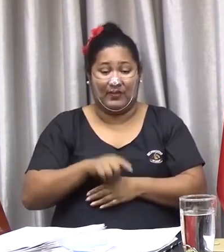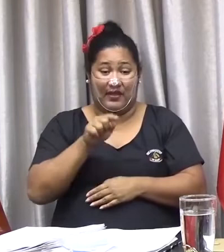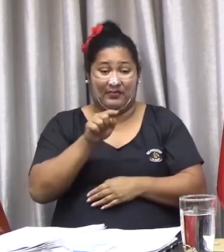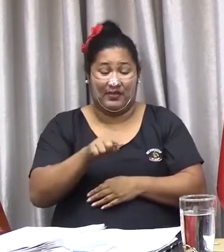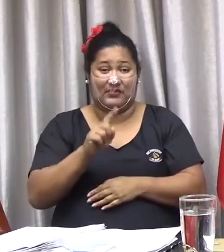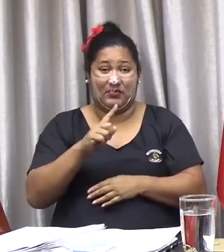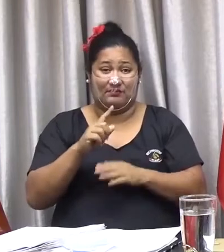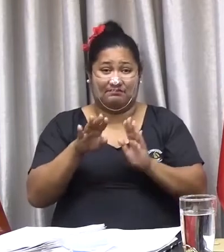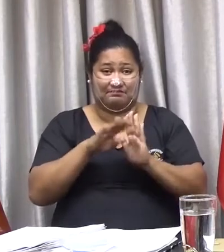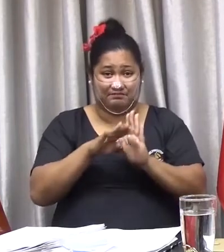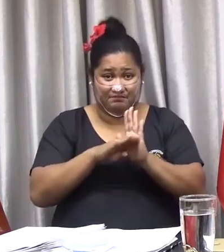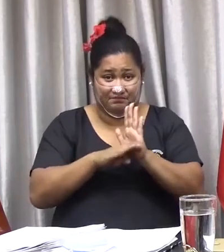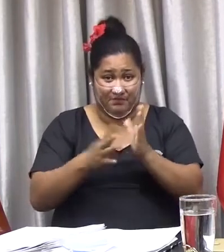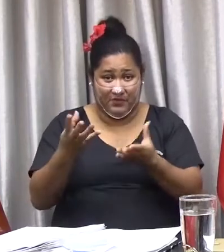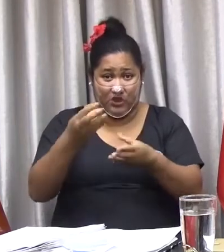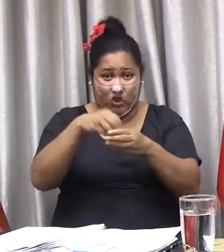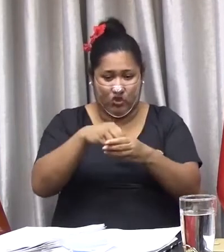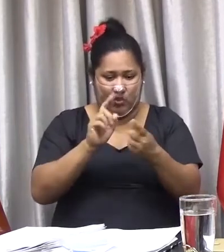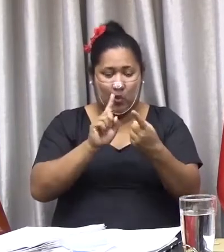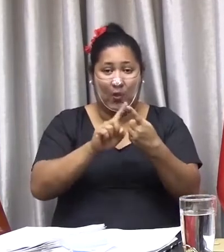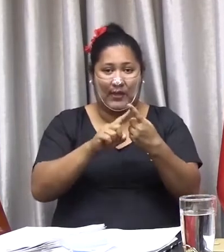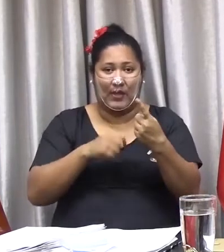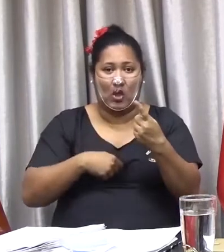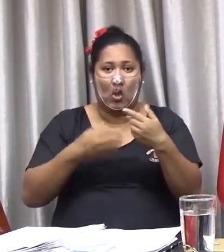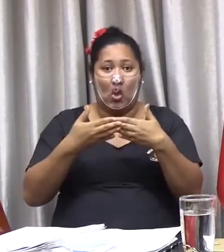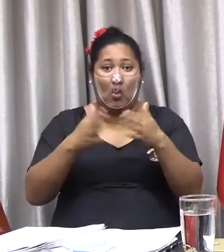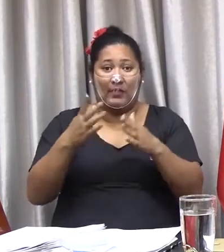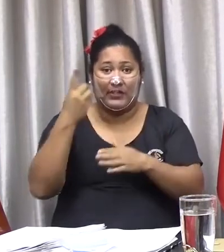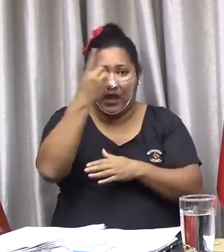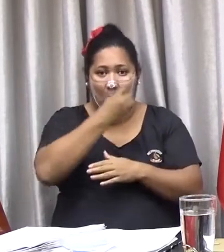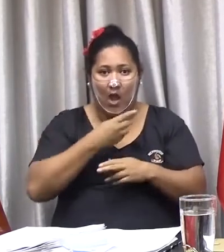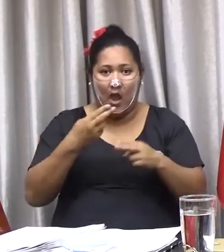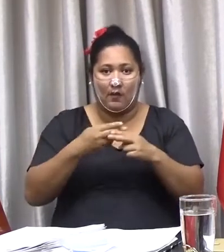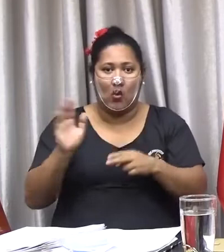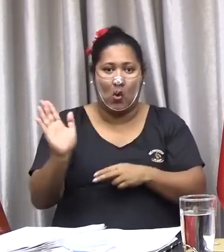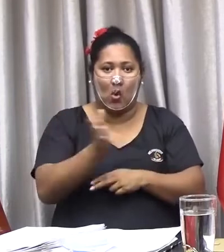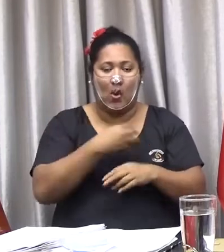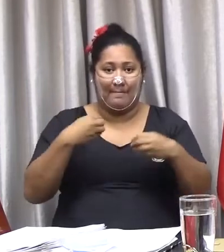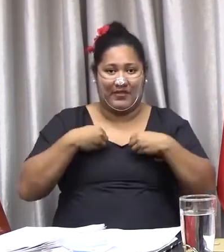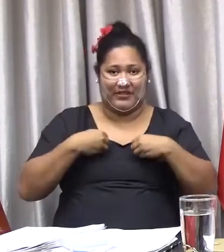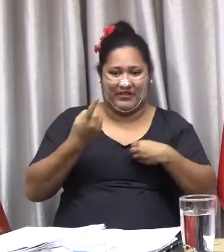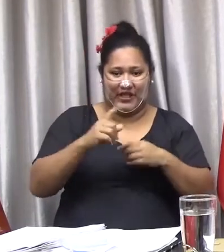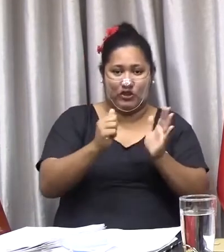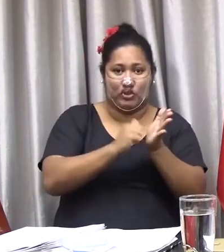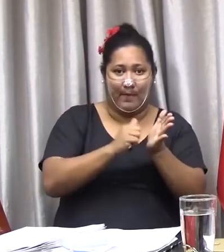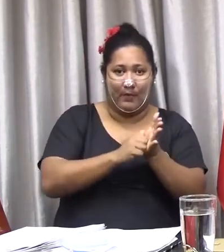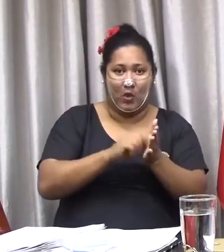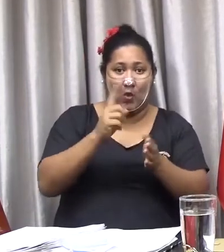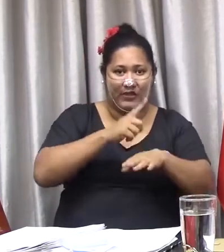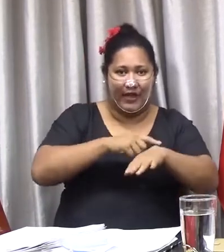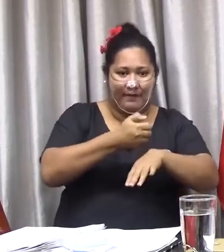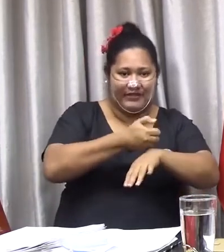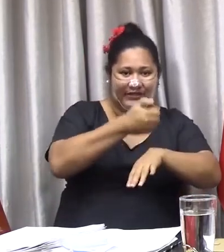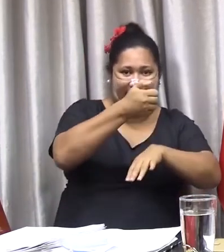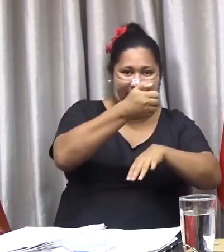These amendments include 1, opening hours for all businesses and shops are from 6 a.m.